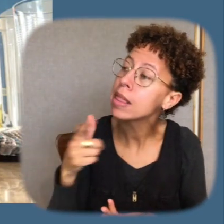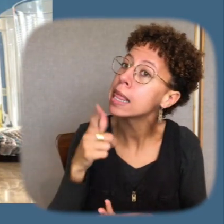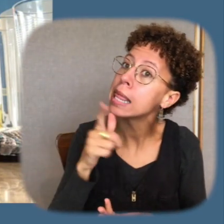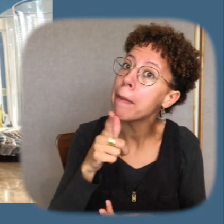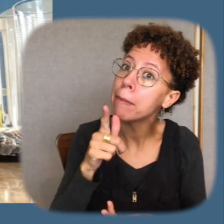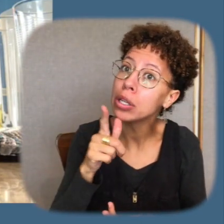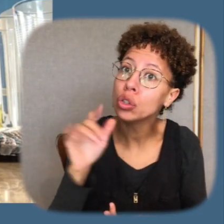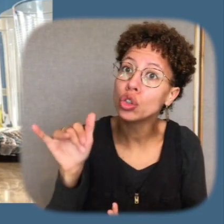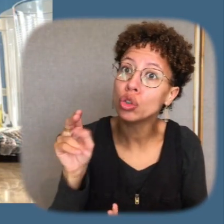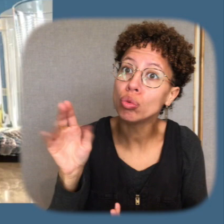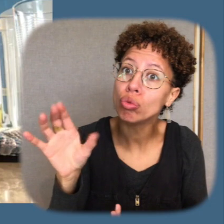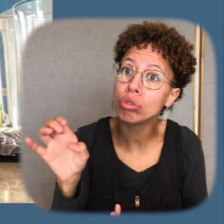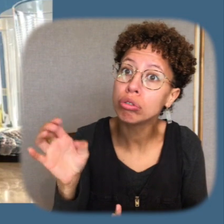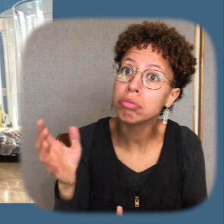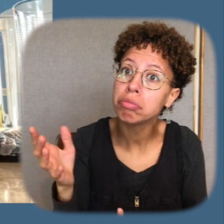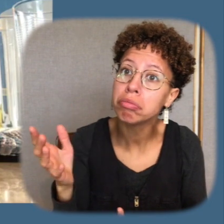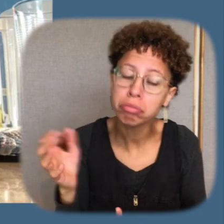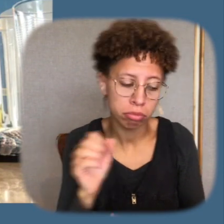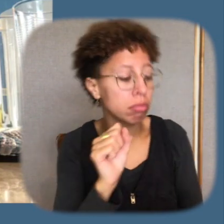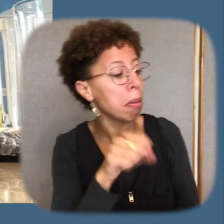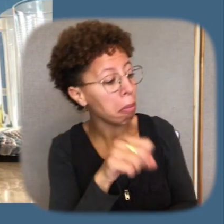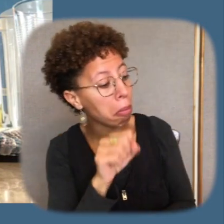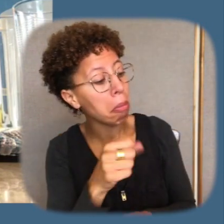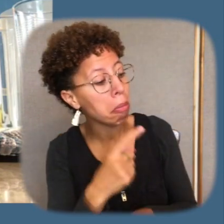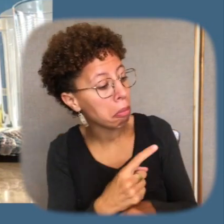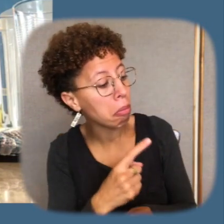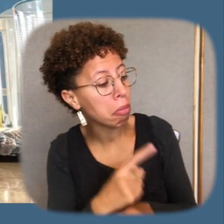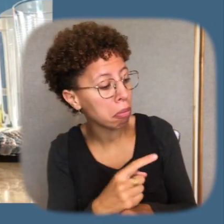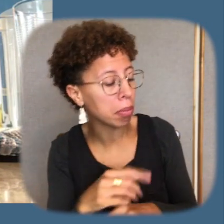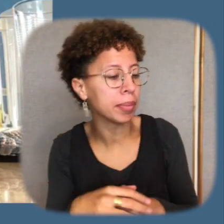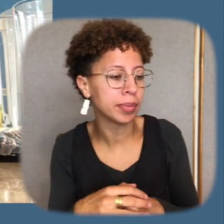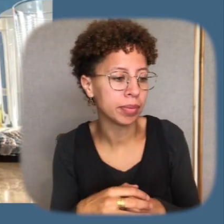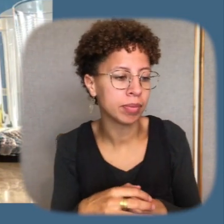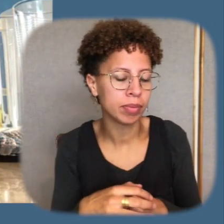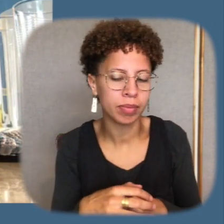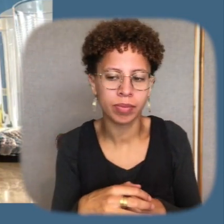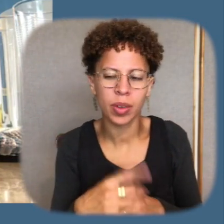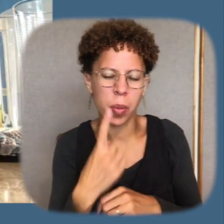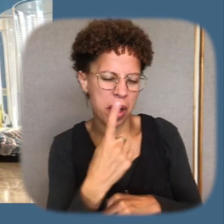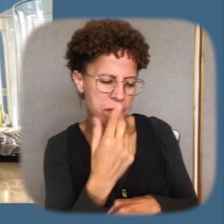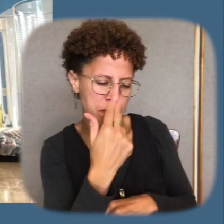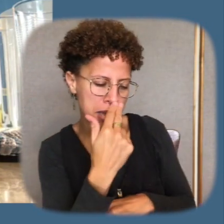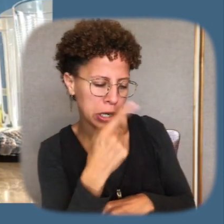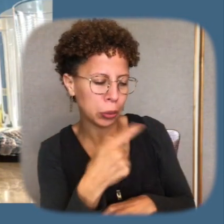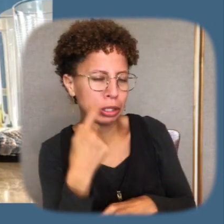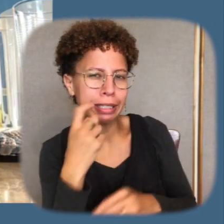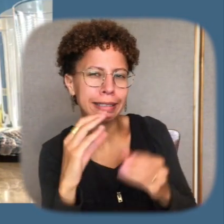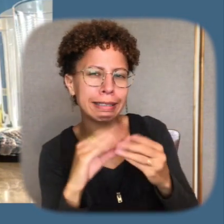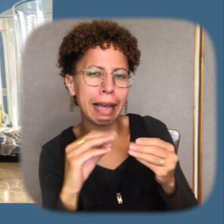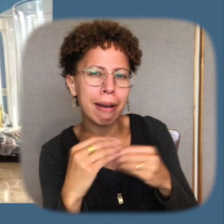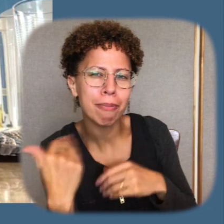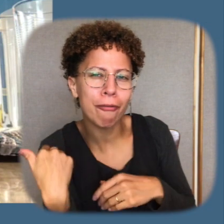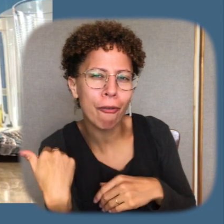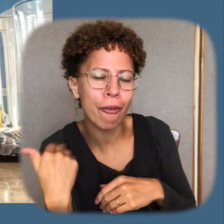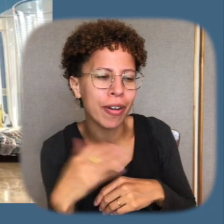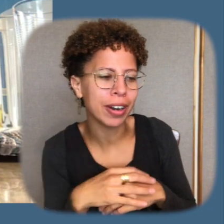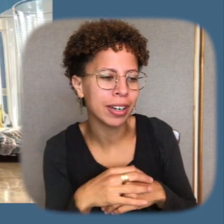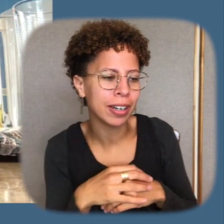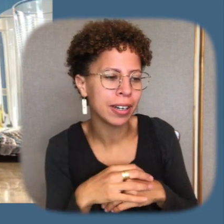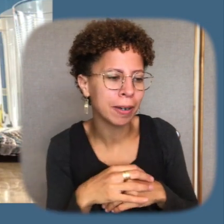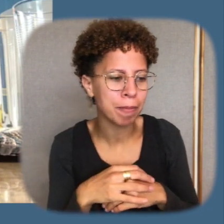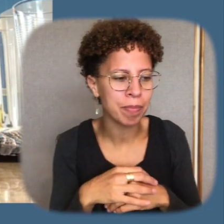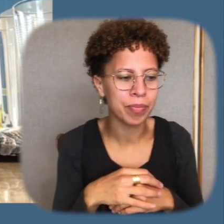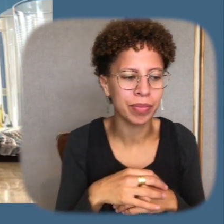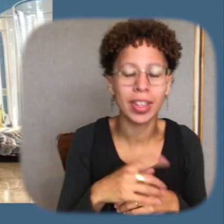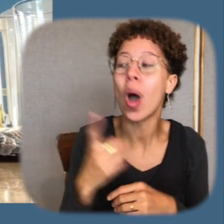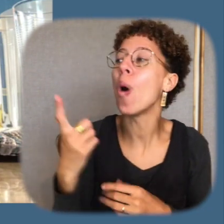Lemon juice. Oh, okay, yeah. You told me a funny one before. Oh, and